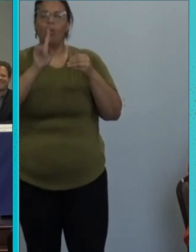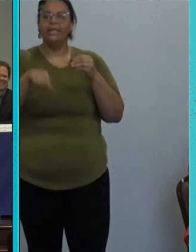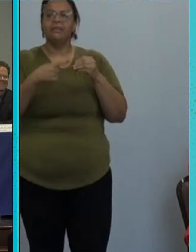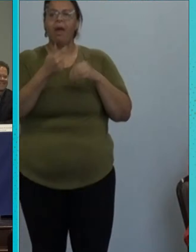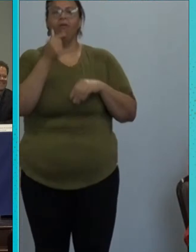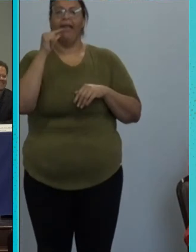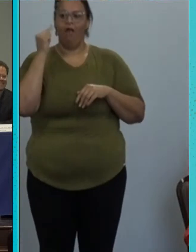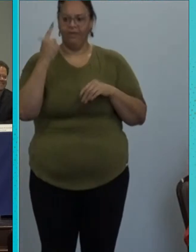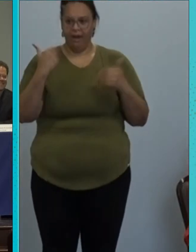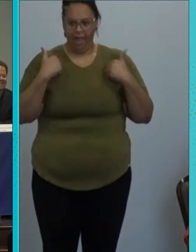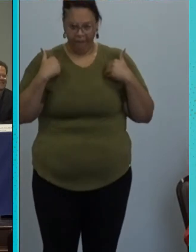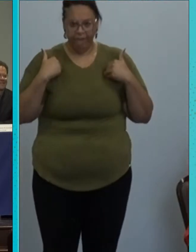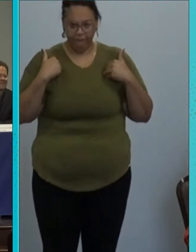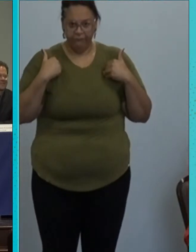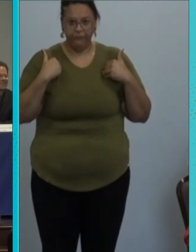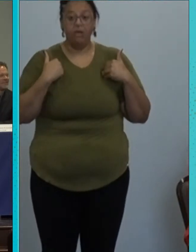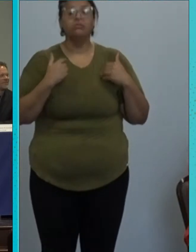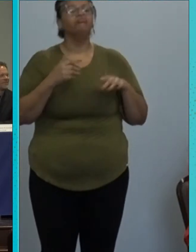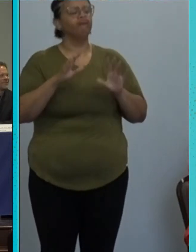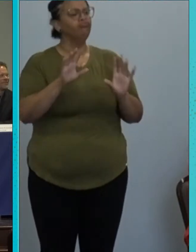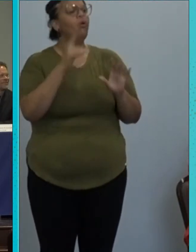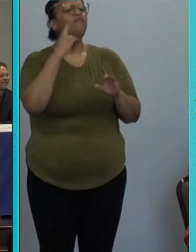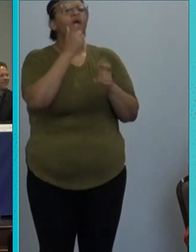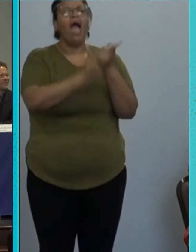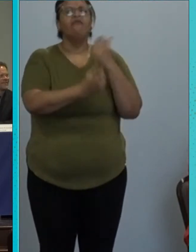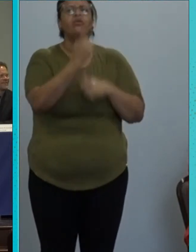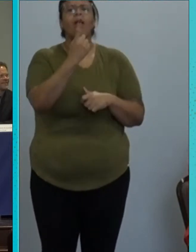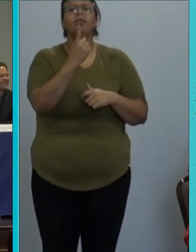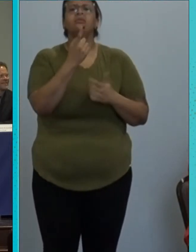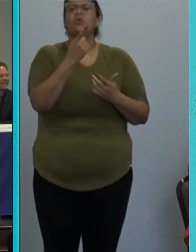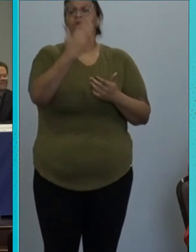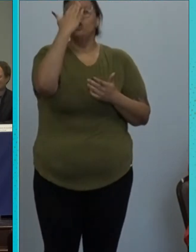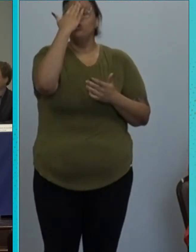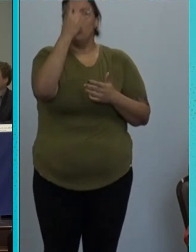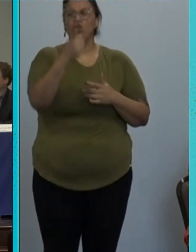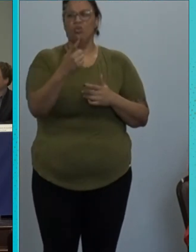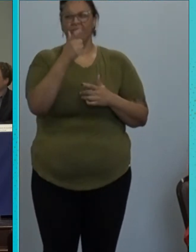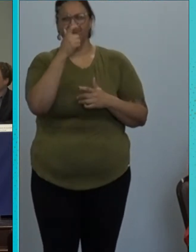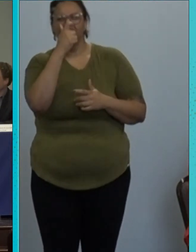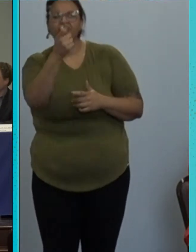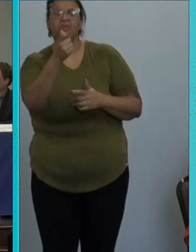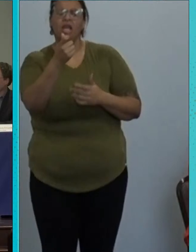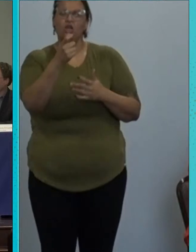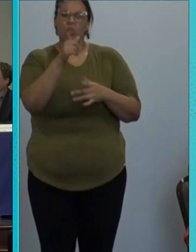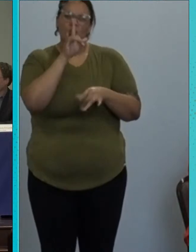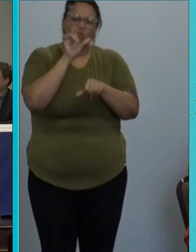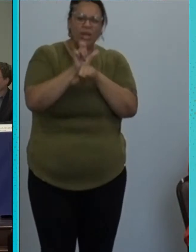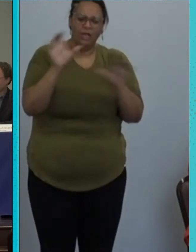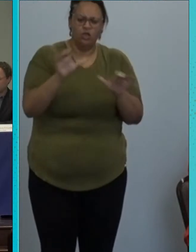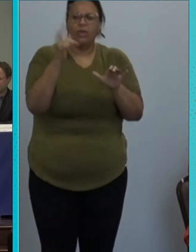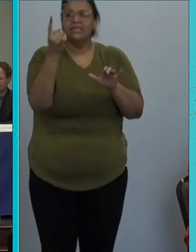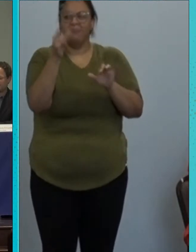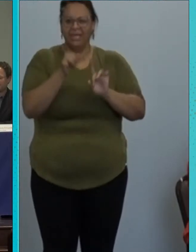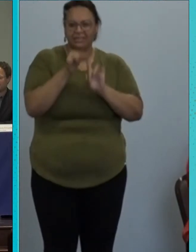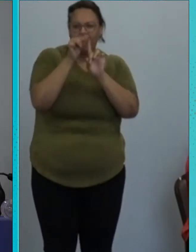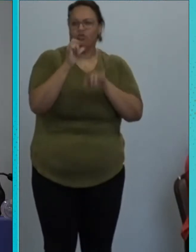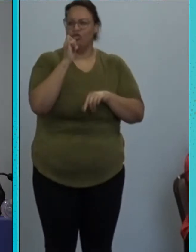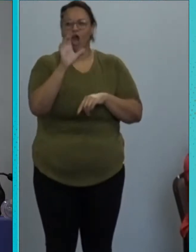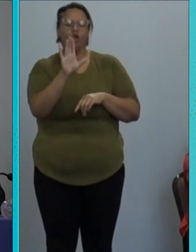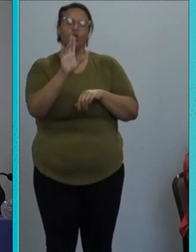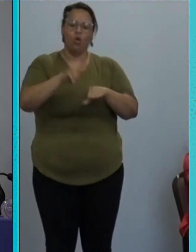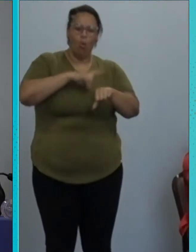Okay. So for everybody up here, when did you know you were into something extraordinary? When did you realize this was not your